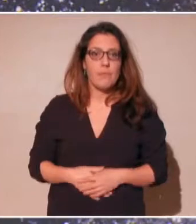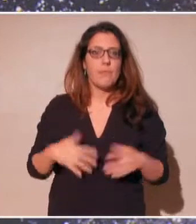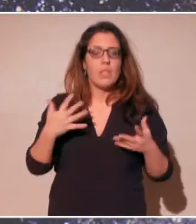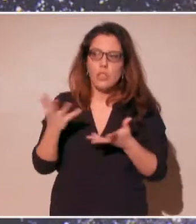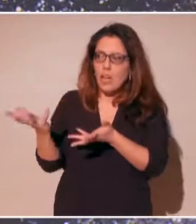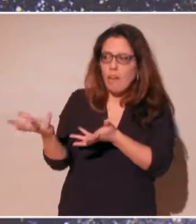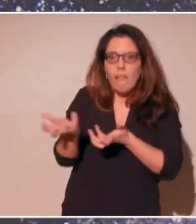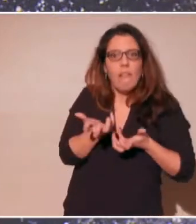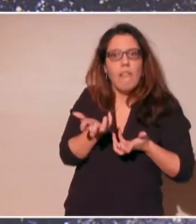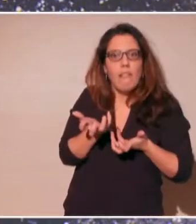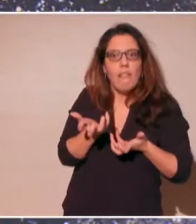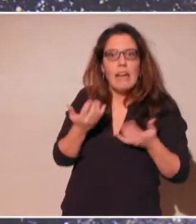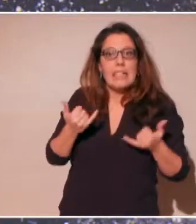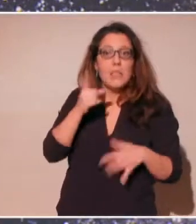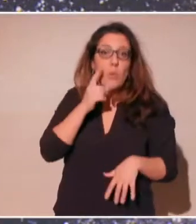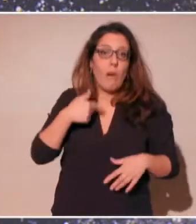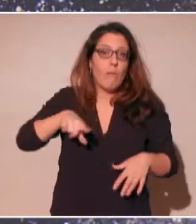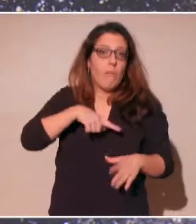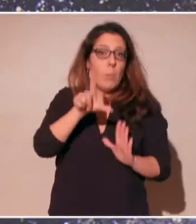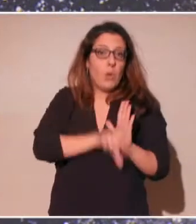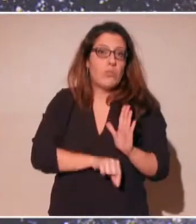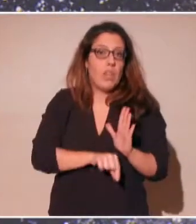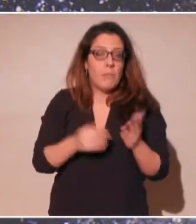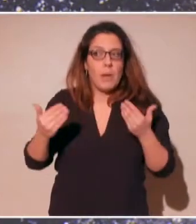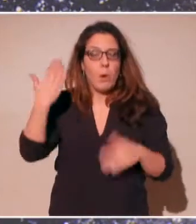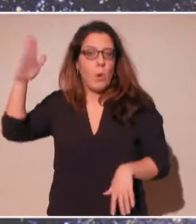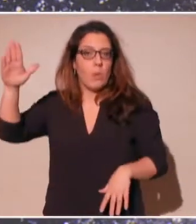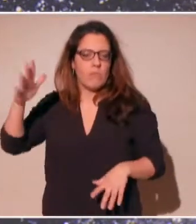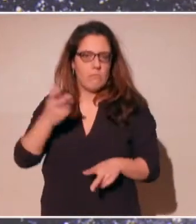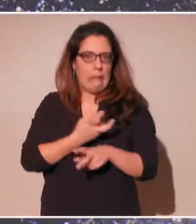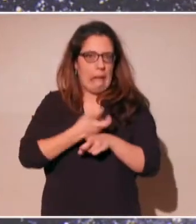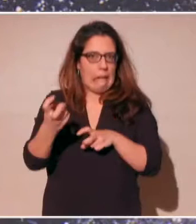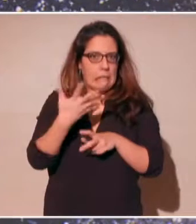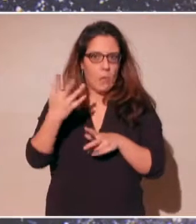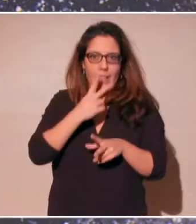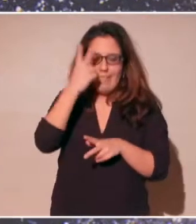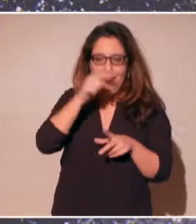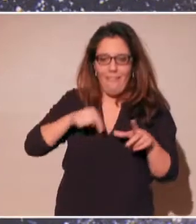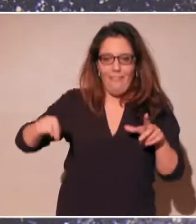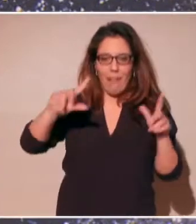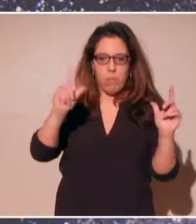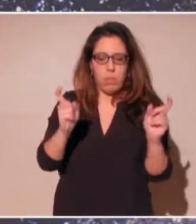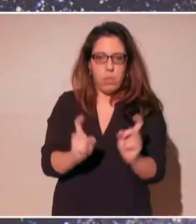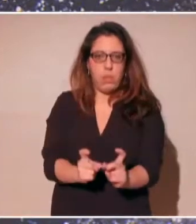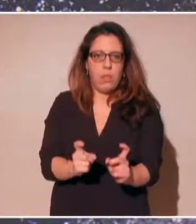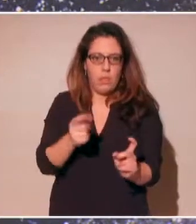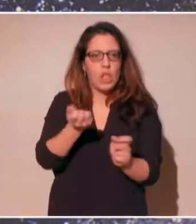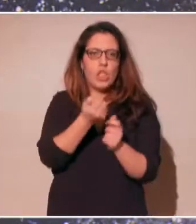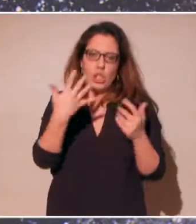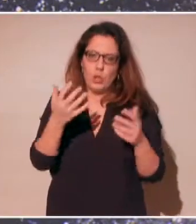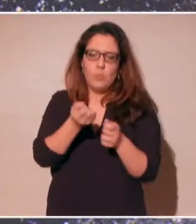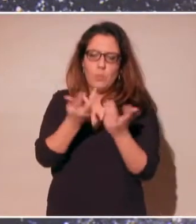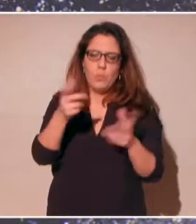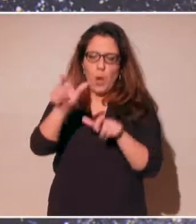are, as I said, we have assets. We are attractive because we are less expensive than others. But of course, this